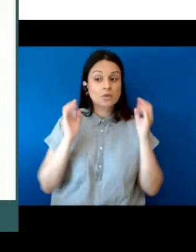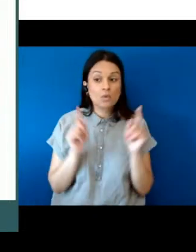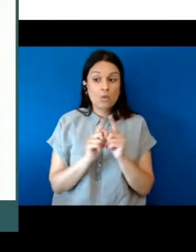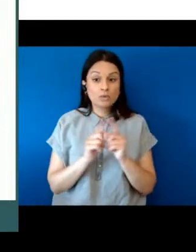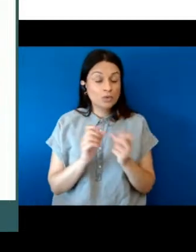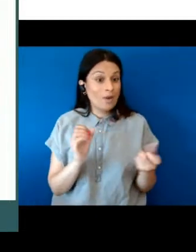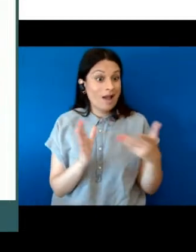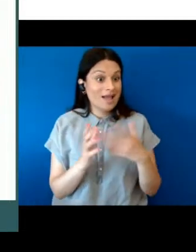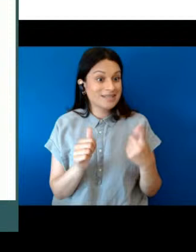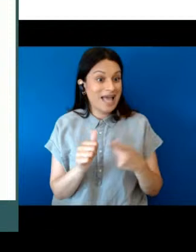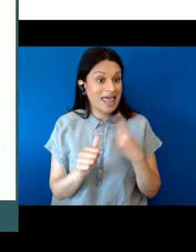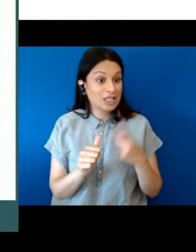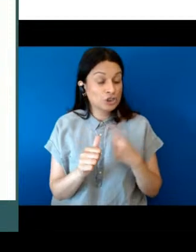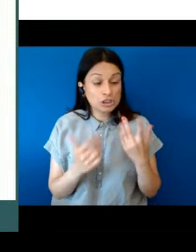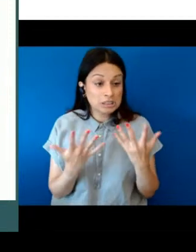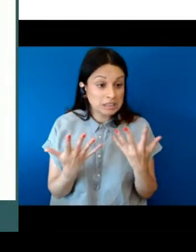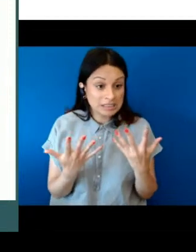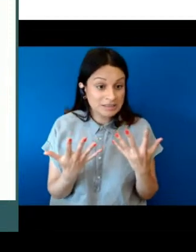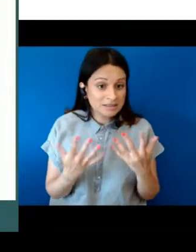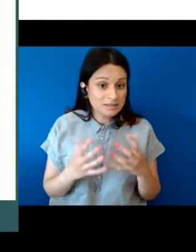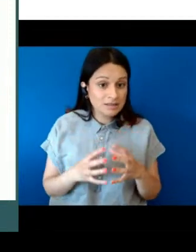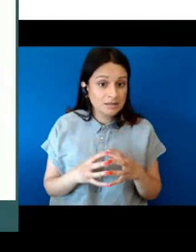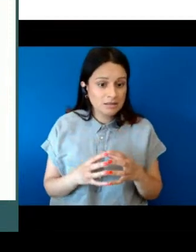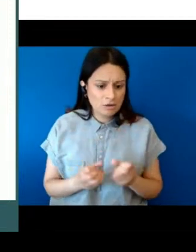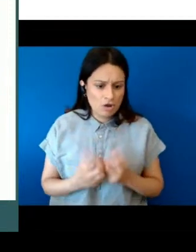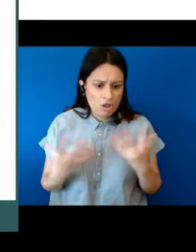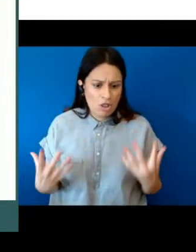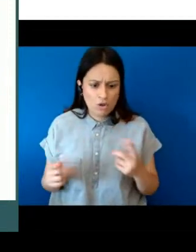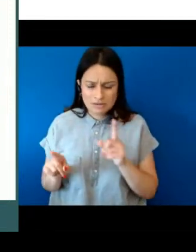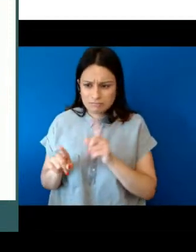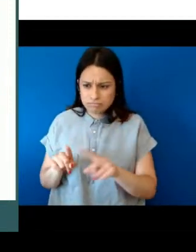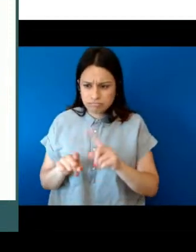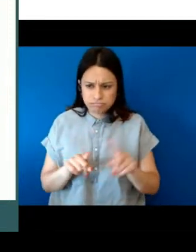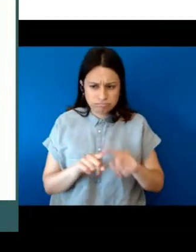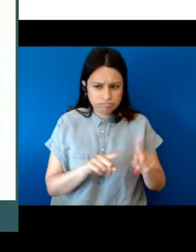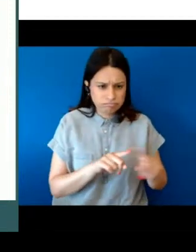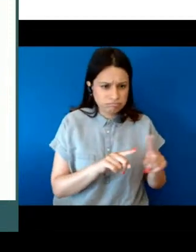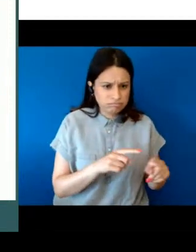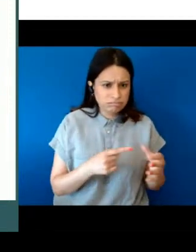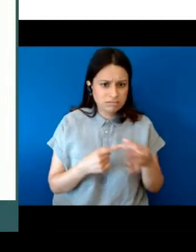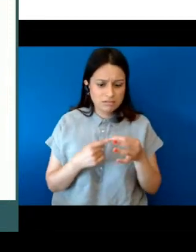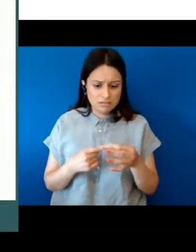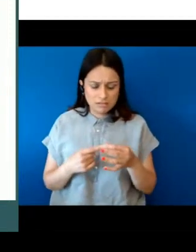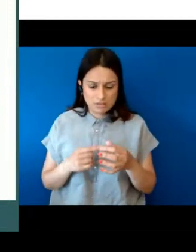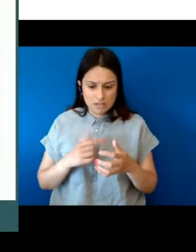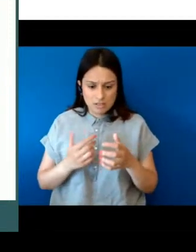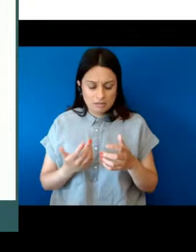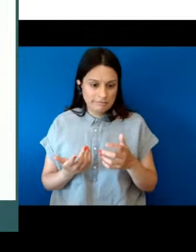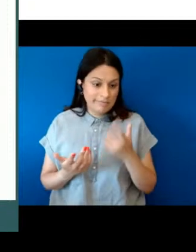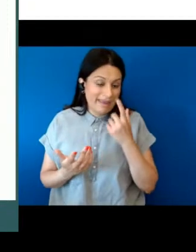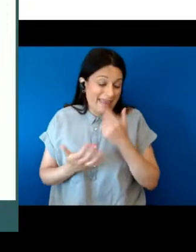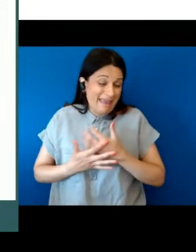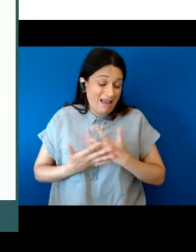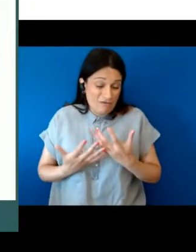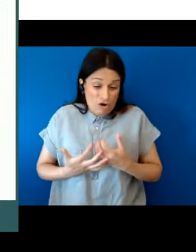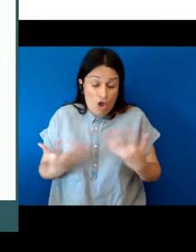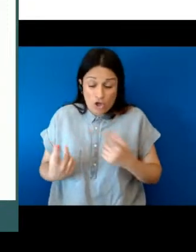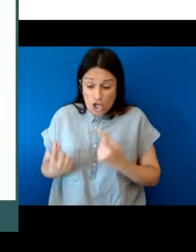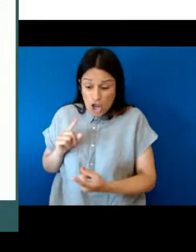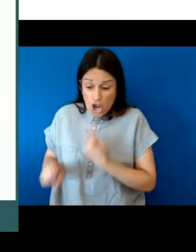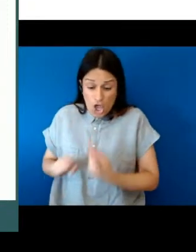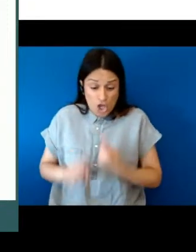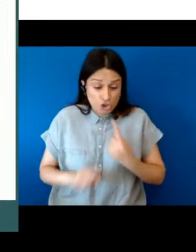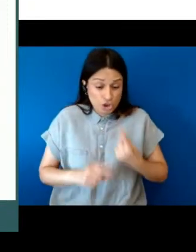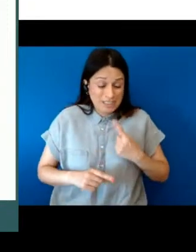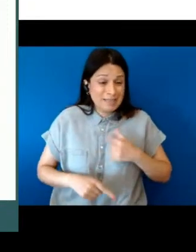they have lots of different things they're allergic to, and when everything is revving up that immune system, then they